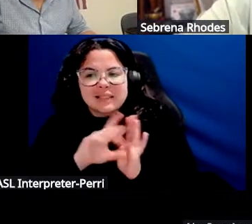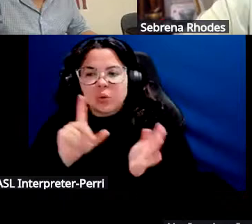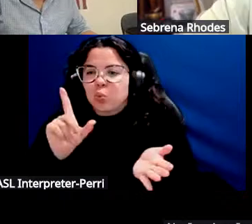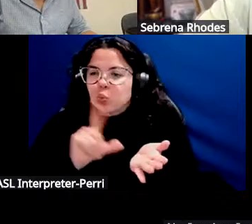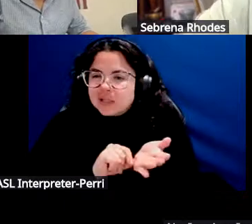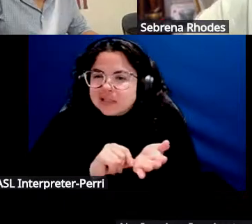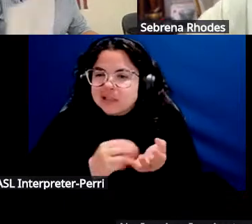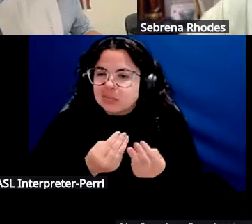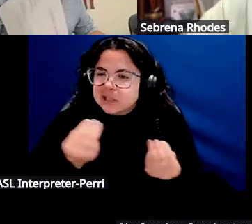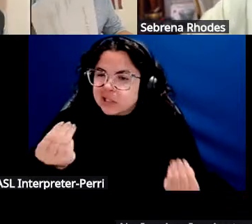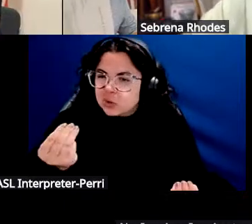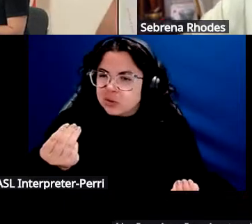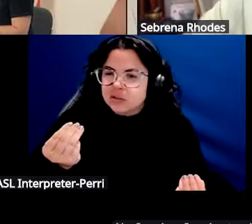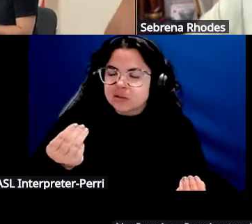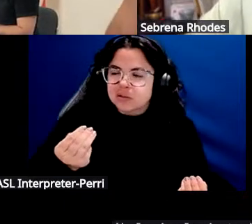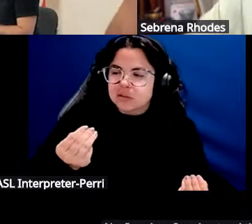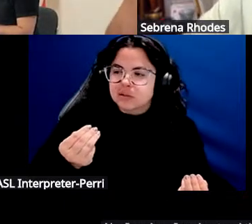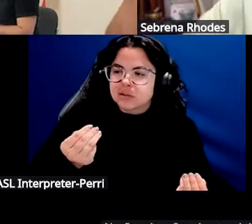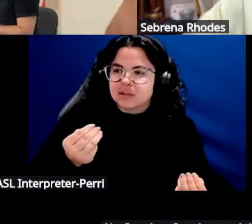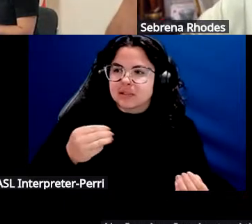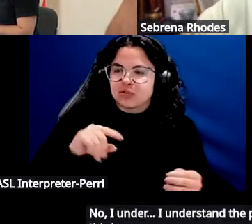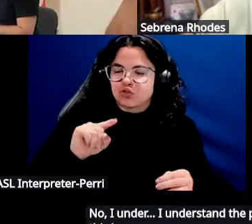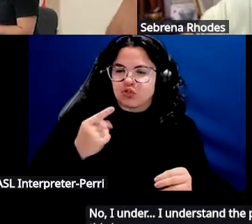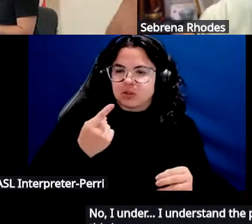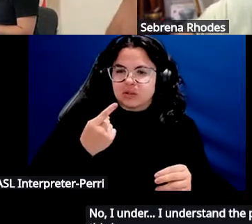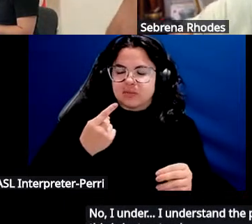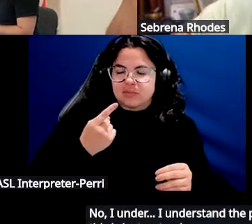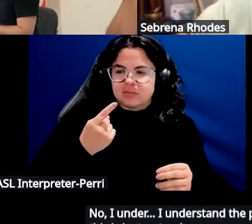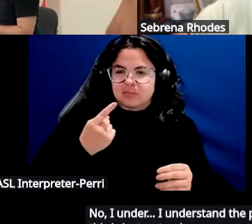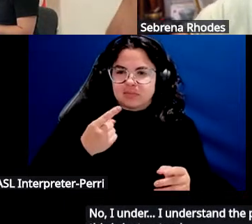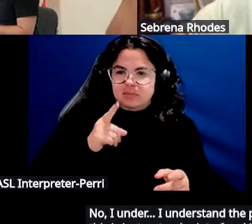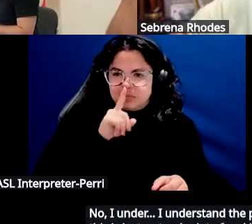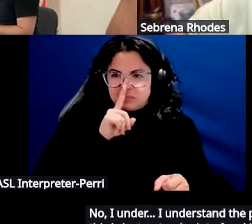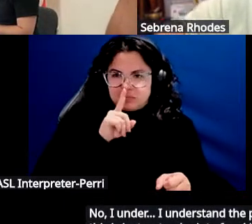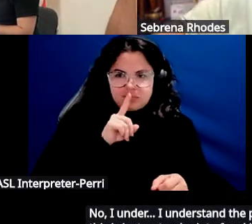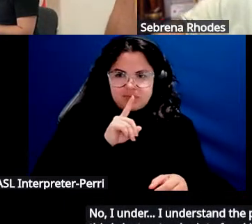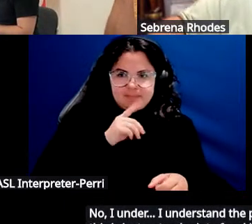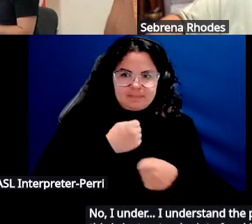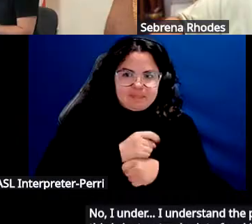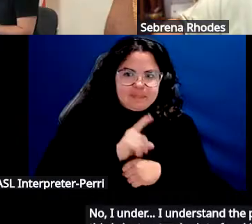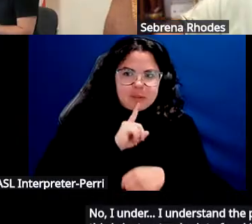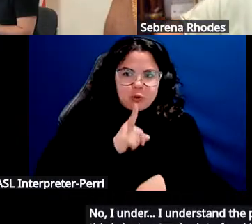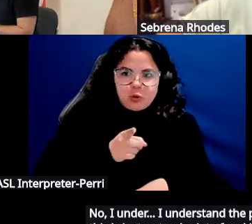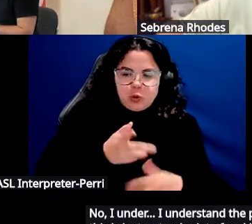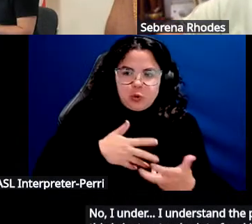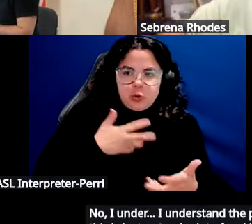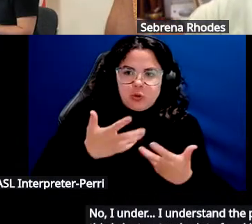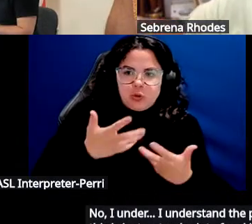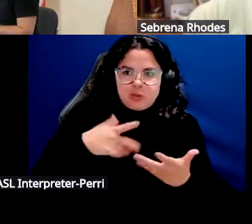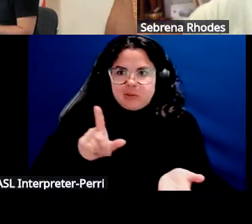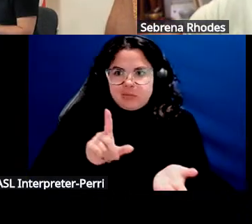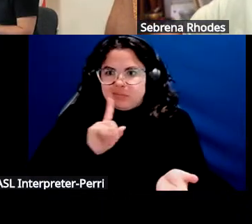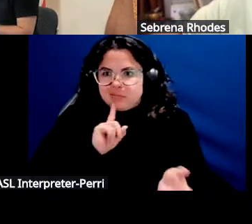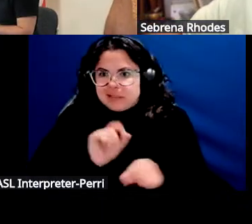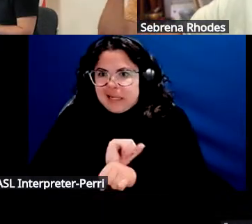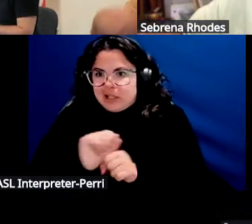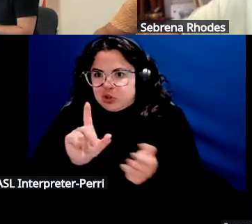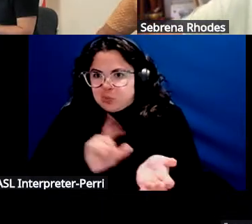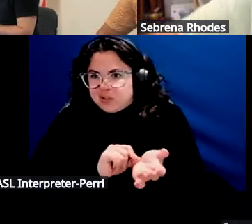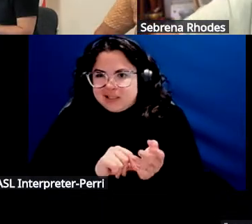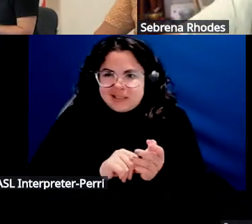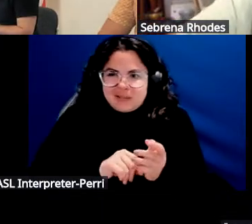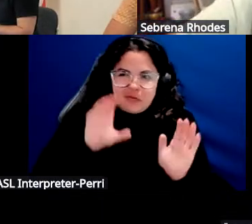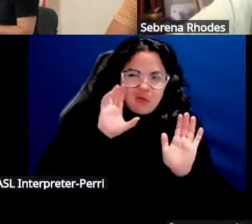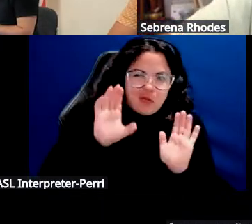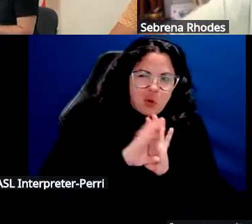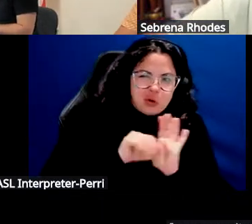materials. This is just a standpoint of making sure. I mean, was it printed? A photo doesn't show that it